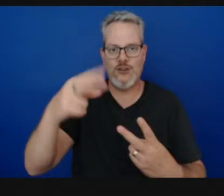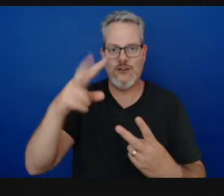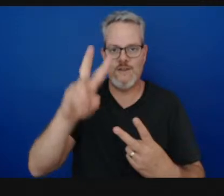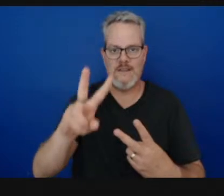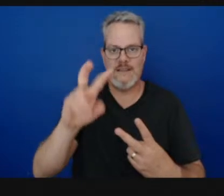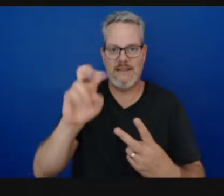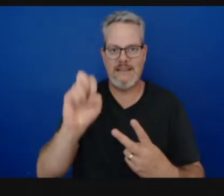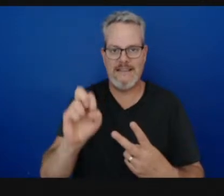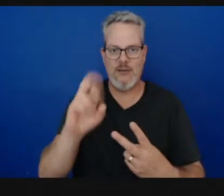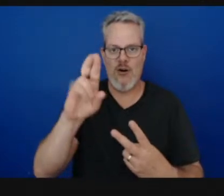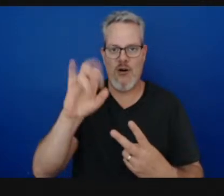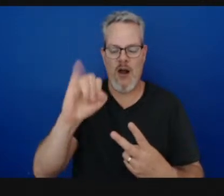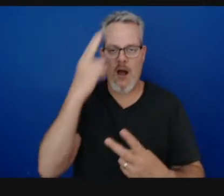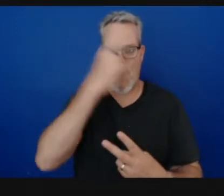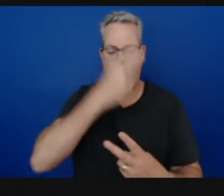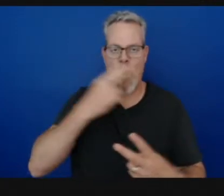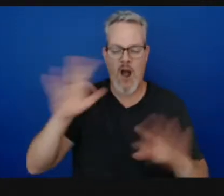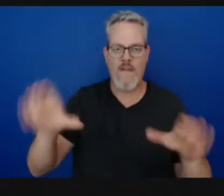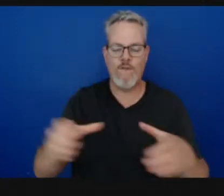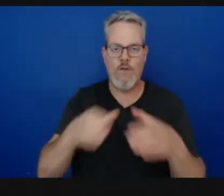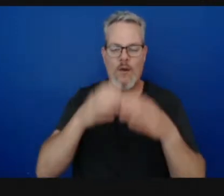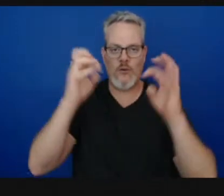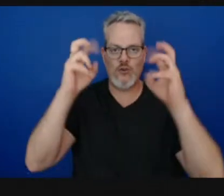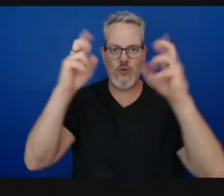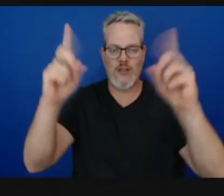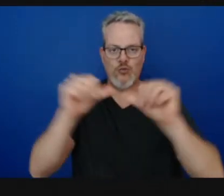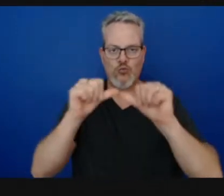Resilience Institute, I am Philip Ong,